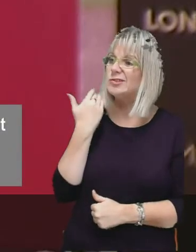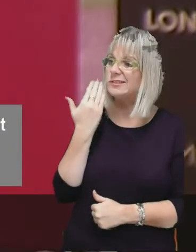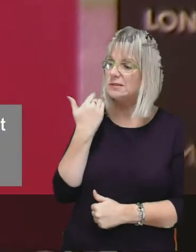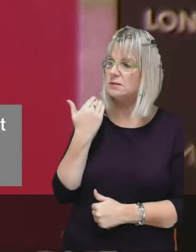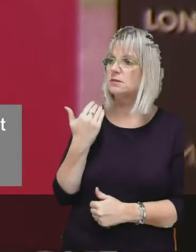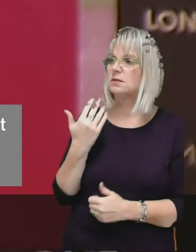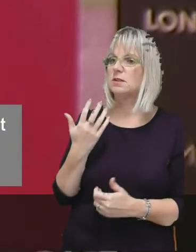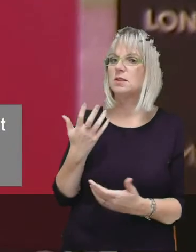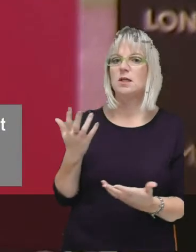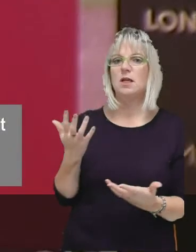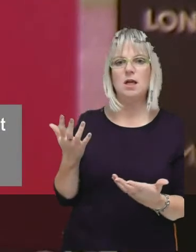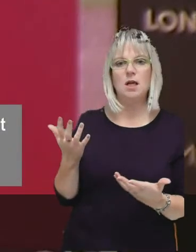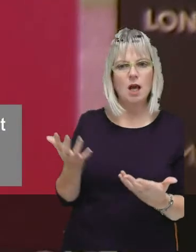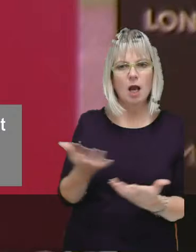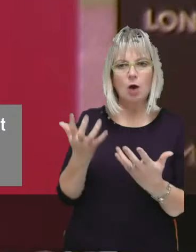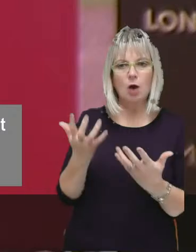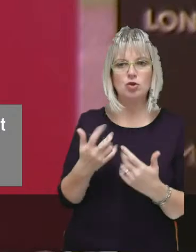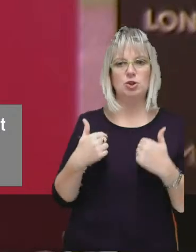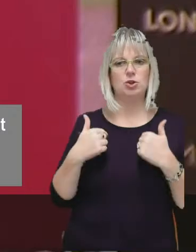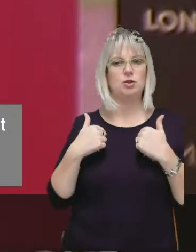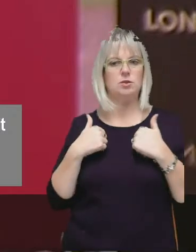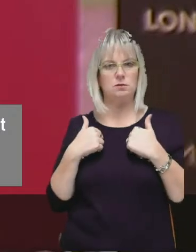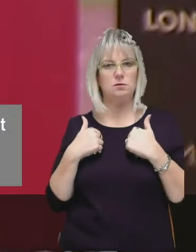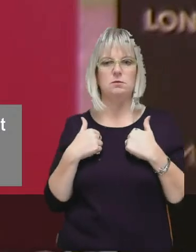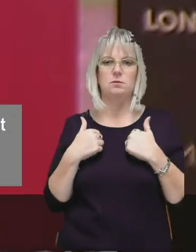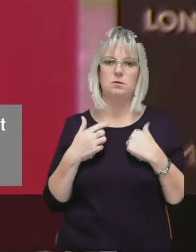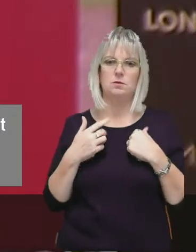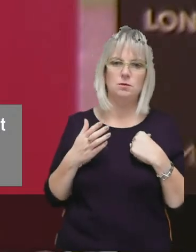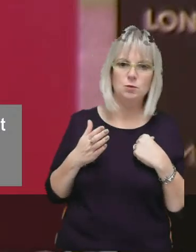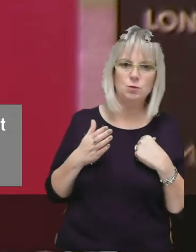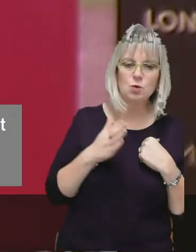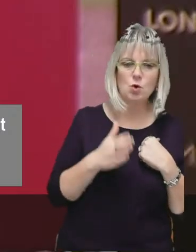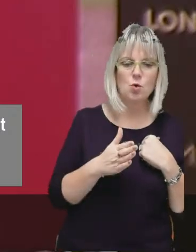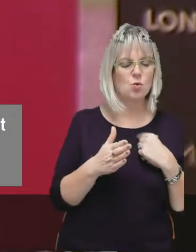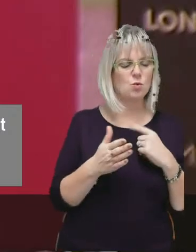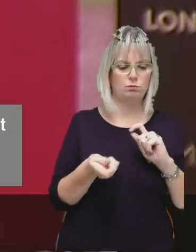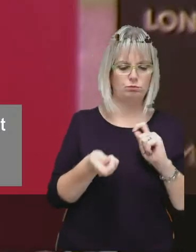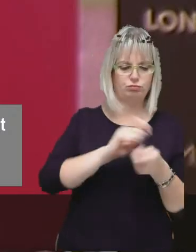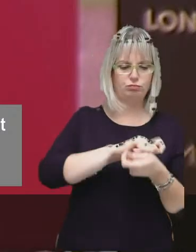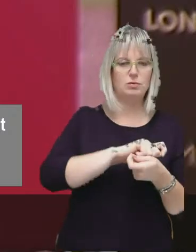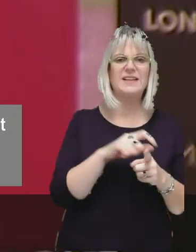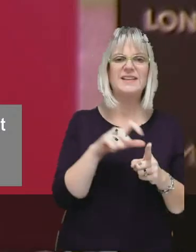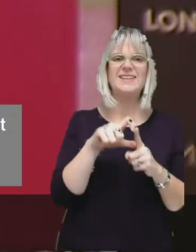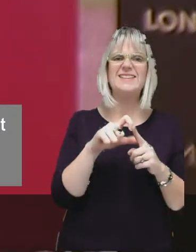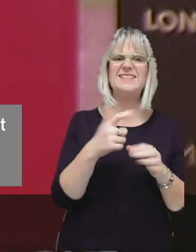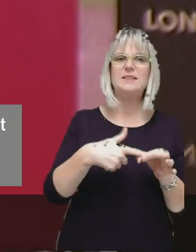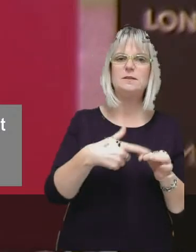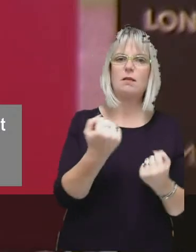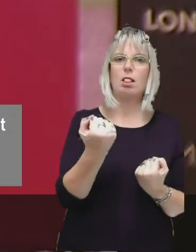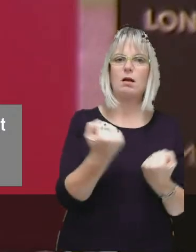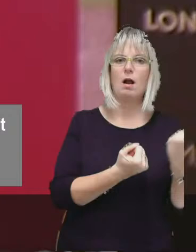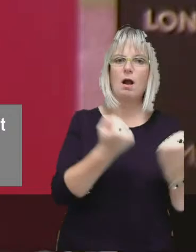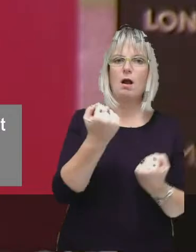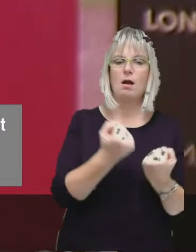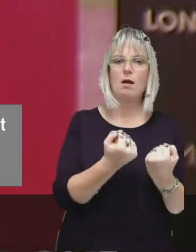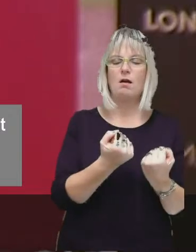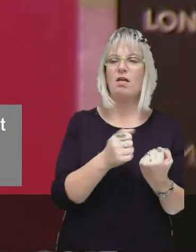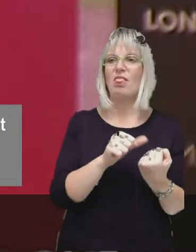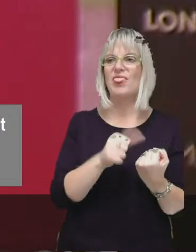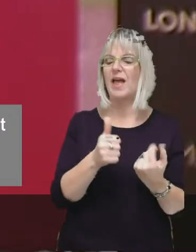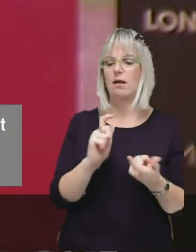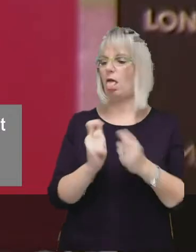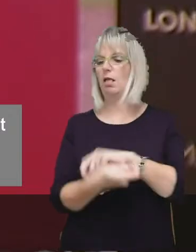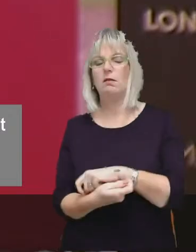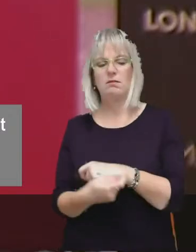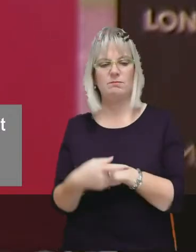until recently when it became not environmentally friendly. Is there any scrap scheme in place to help